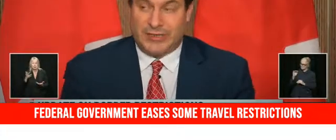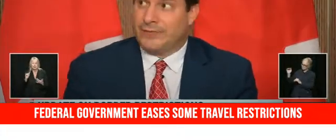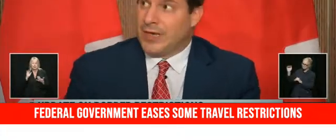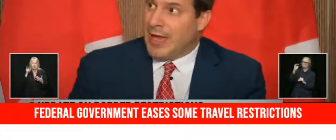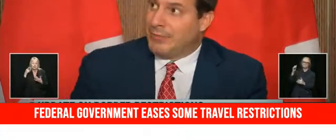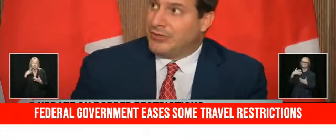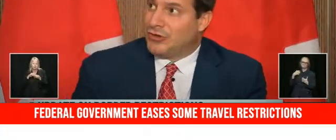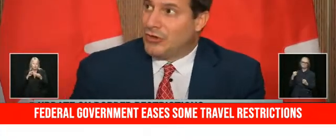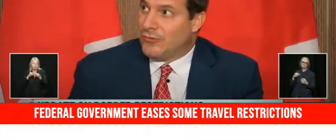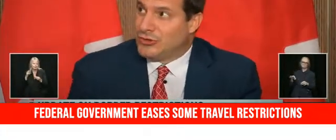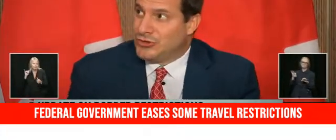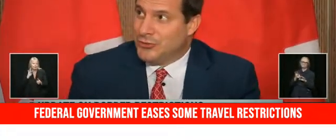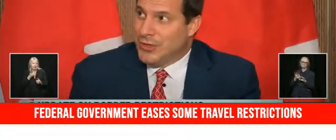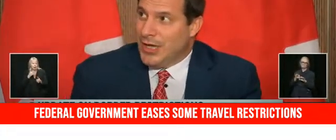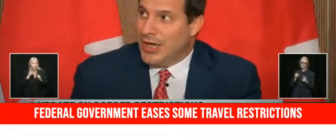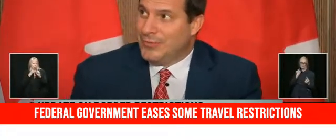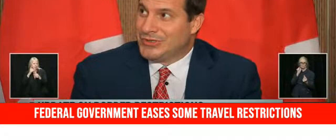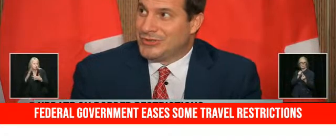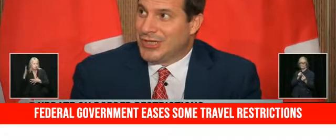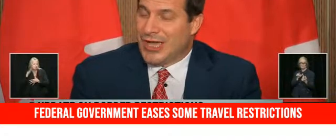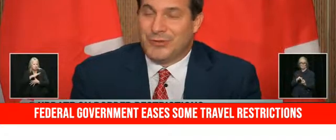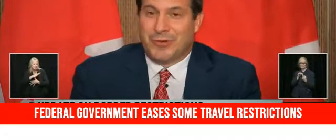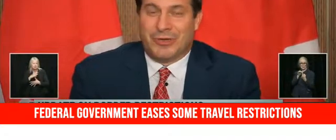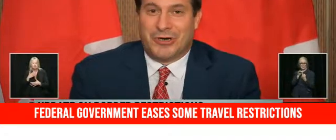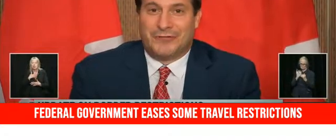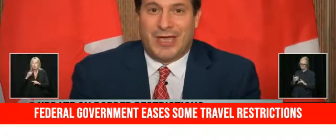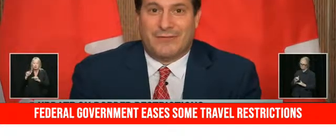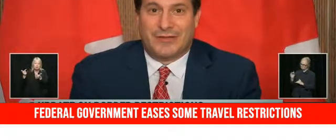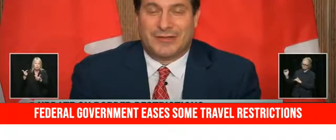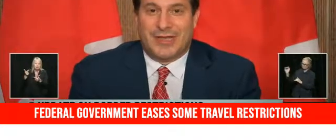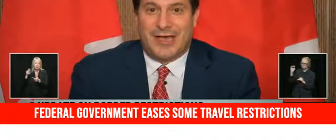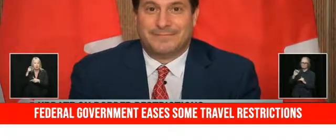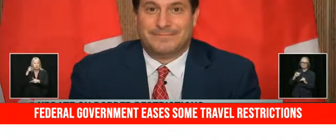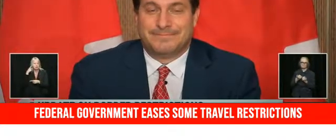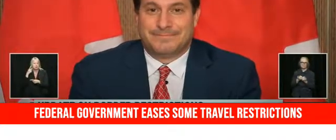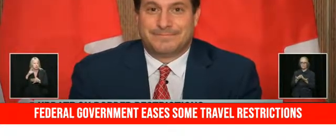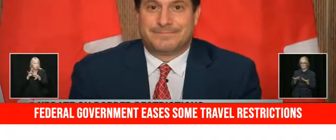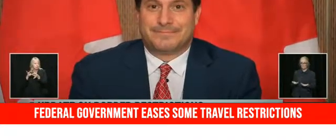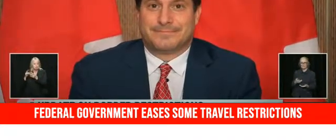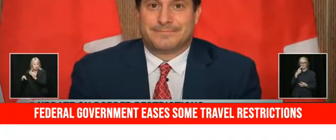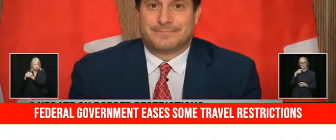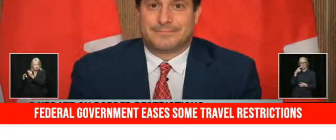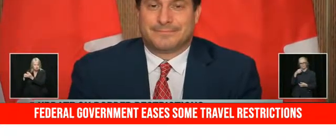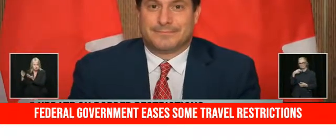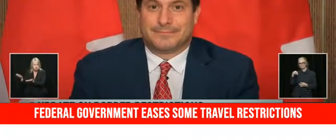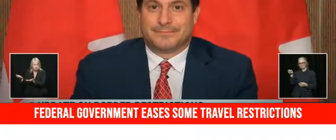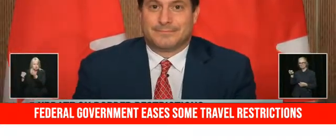paramount objective. And I'm happy to turn it over to Ministers Hajdu and Blair if they have anything to add.